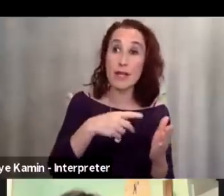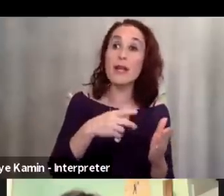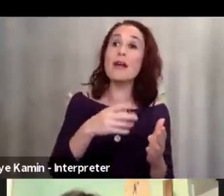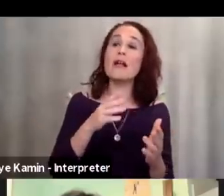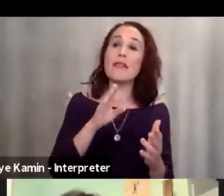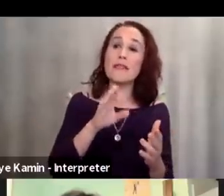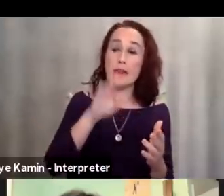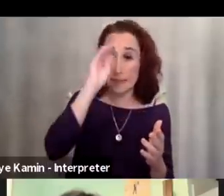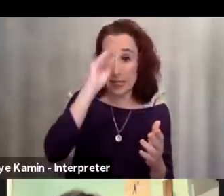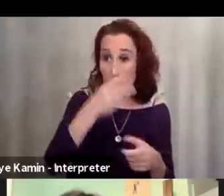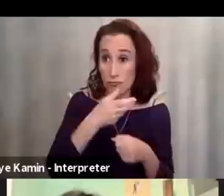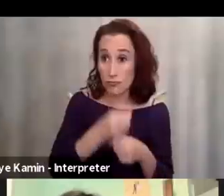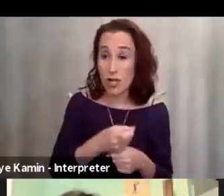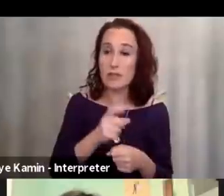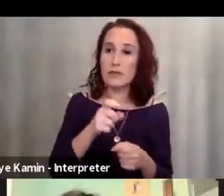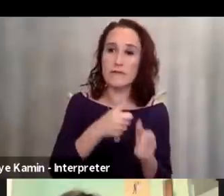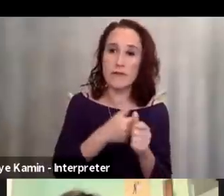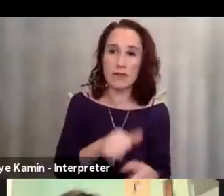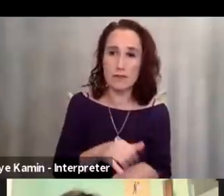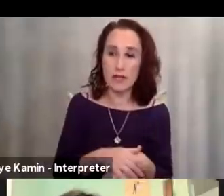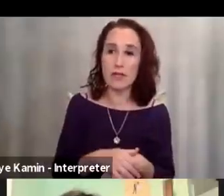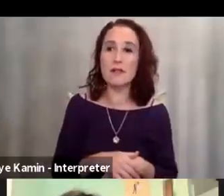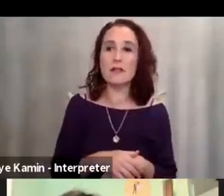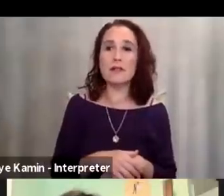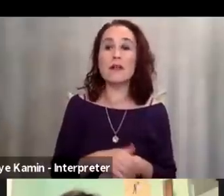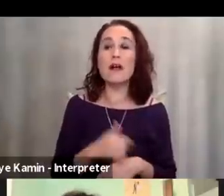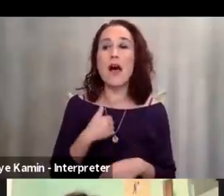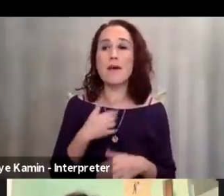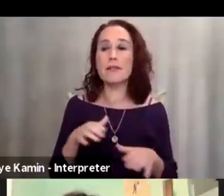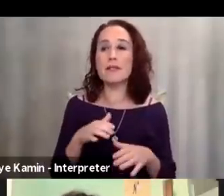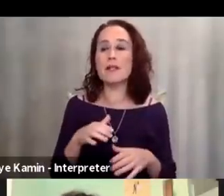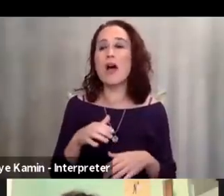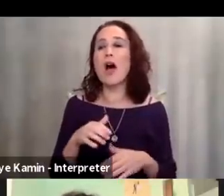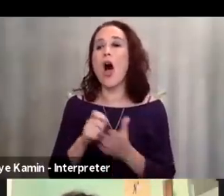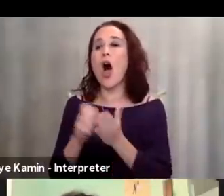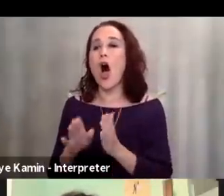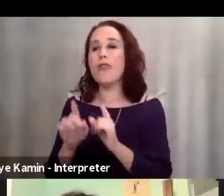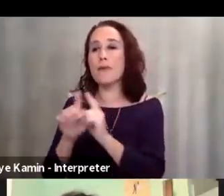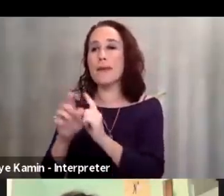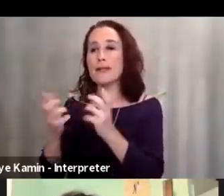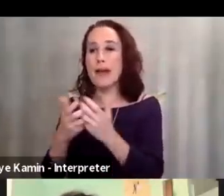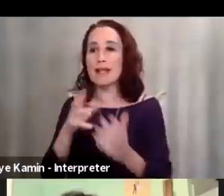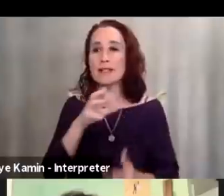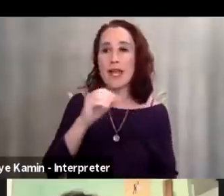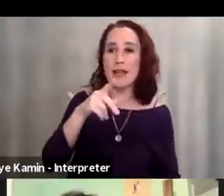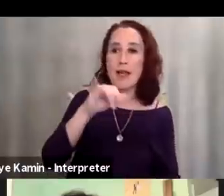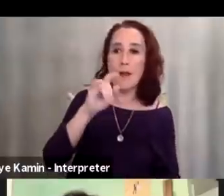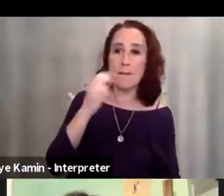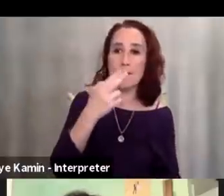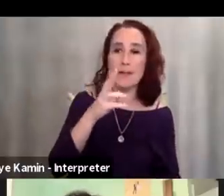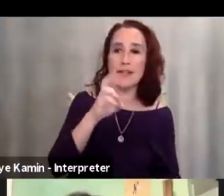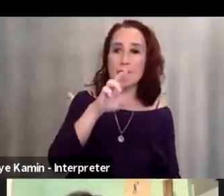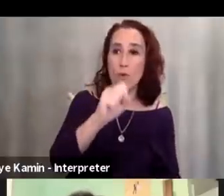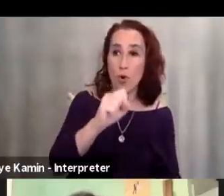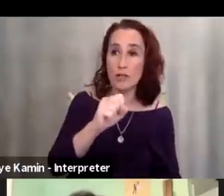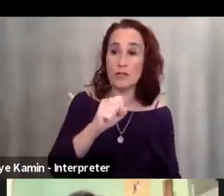become better. I have been involved with both Author Mentor Match and Pitch Wars, and both of those have shaped and informed me as